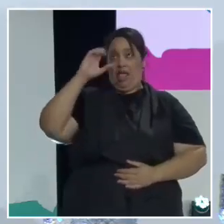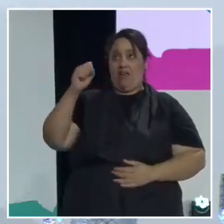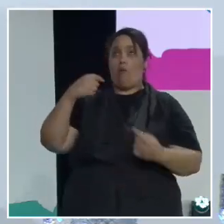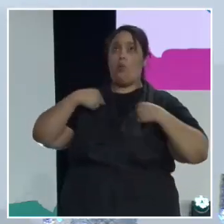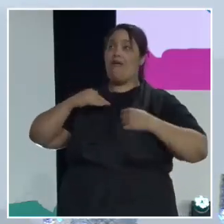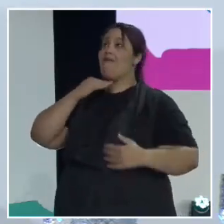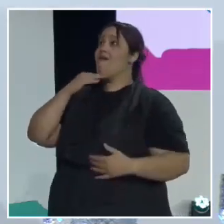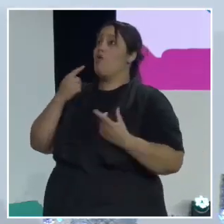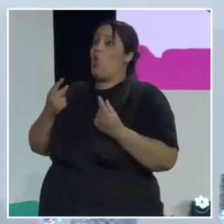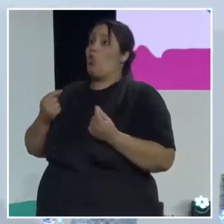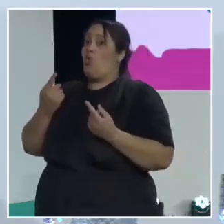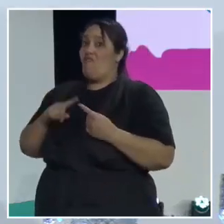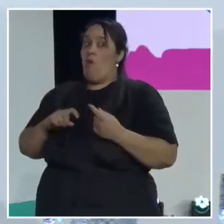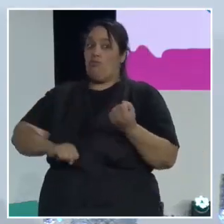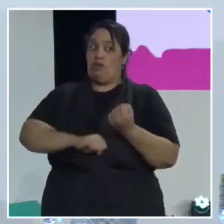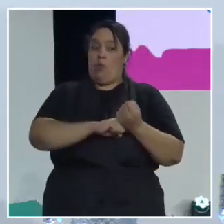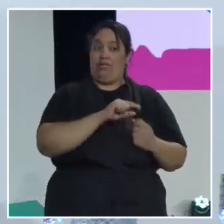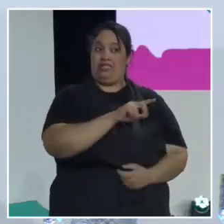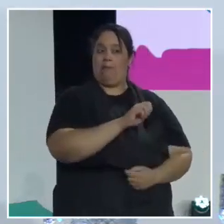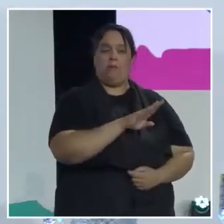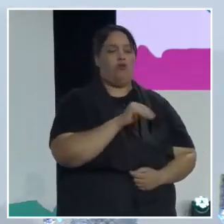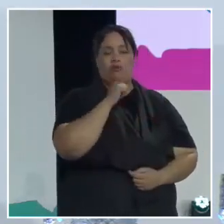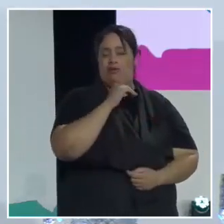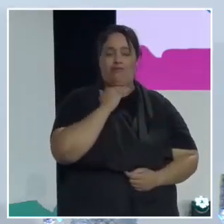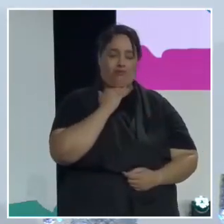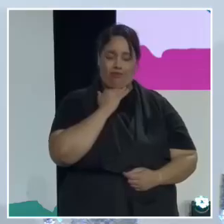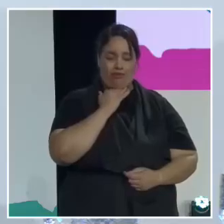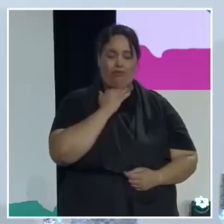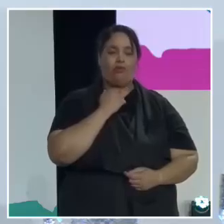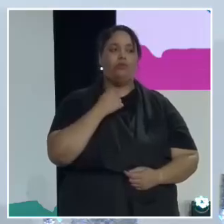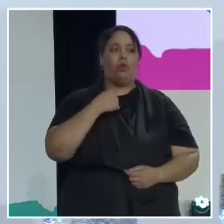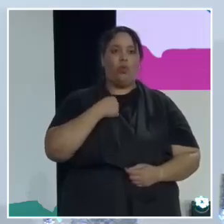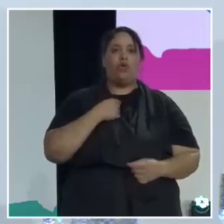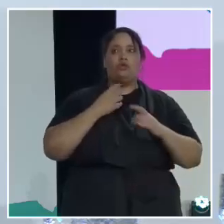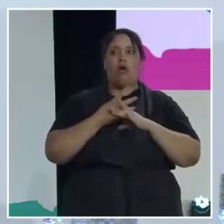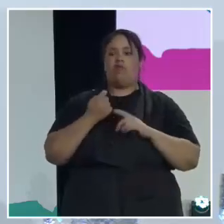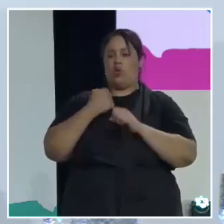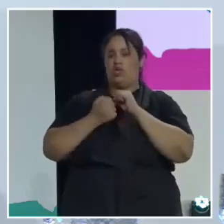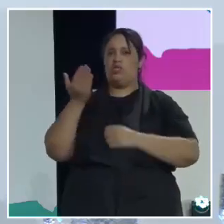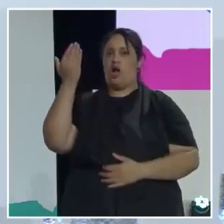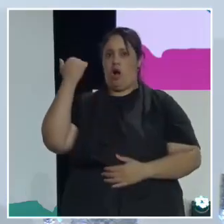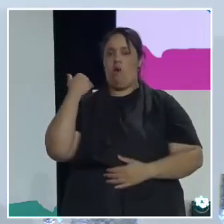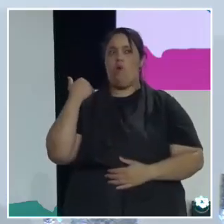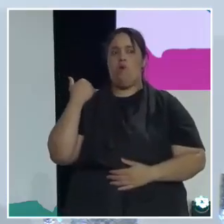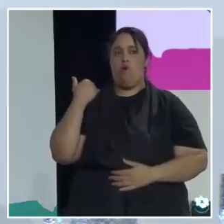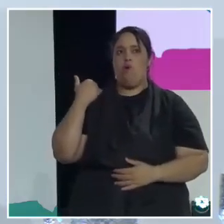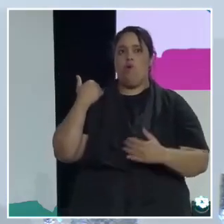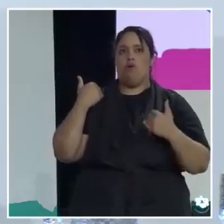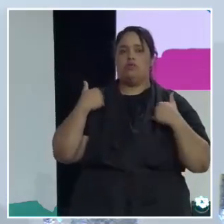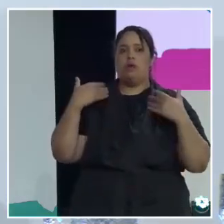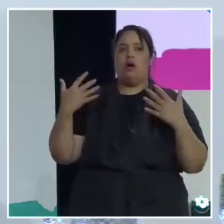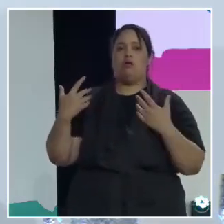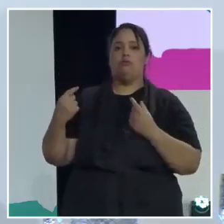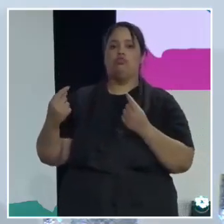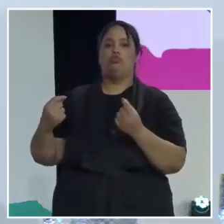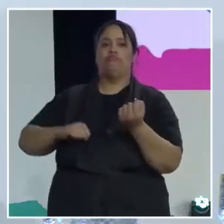National Development Bank. So we at Badea, we have started a few years back to support some of the National Development Bank, not